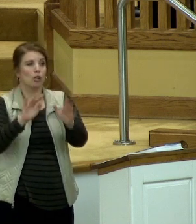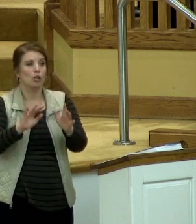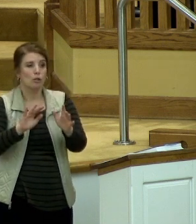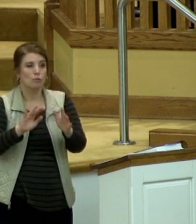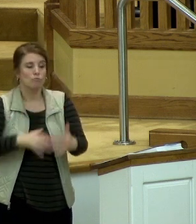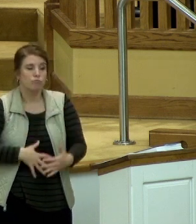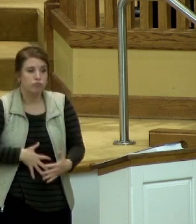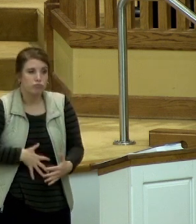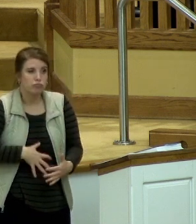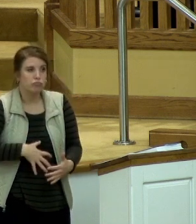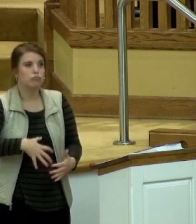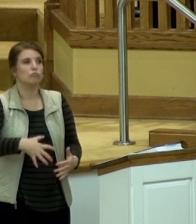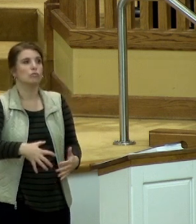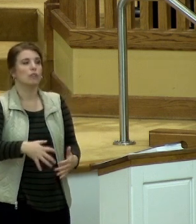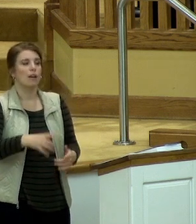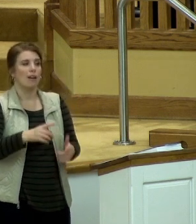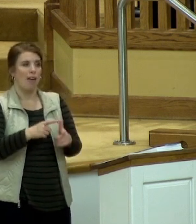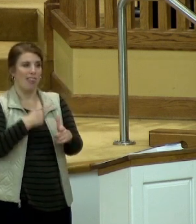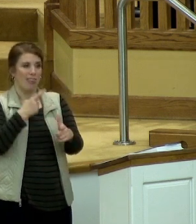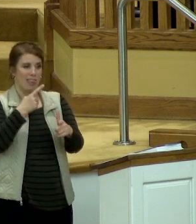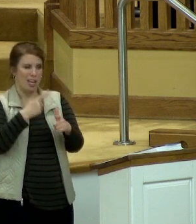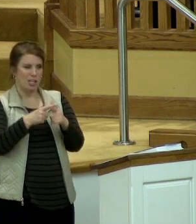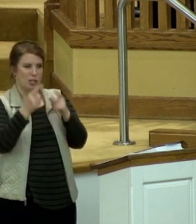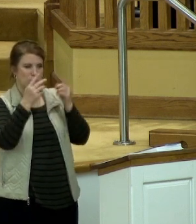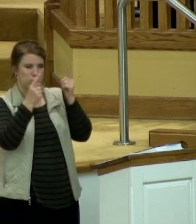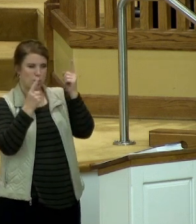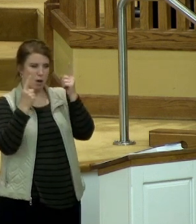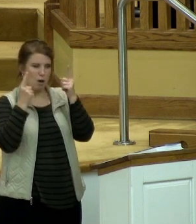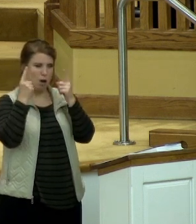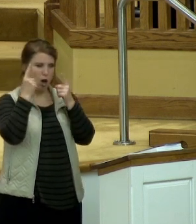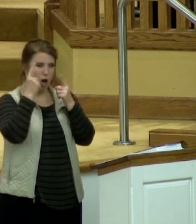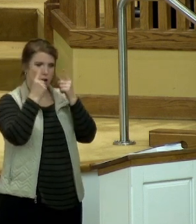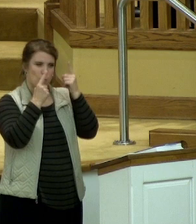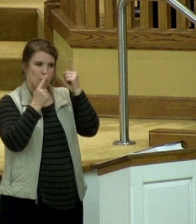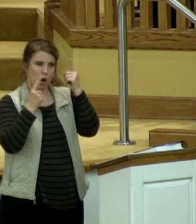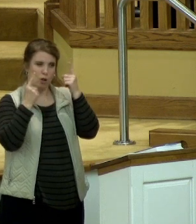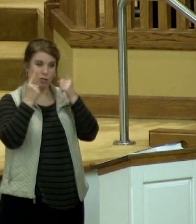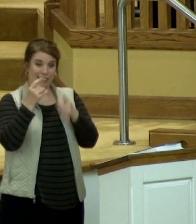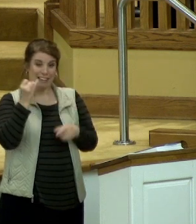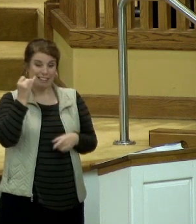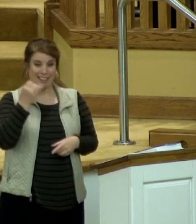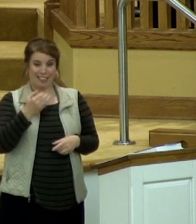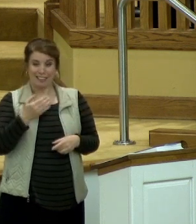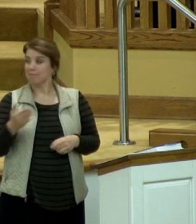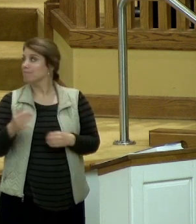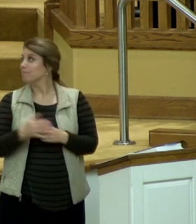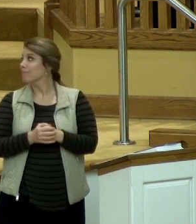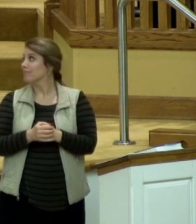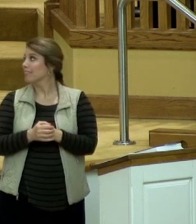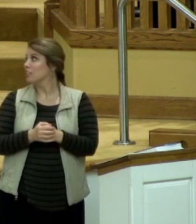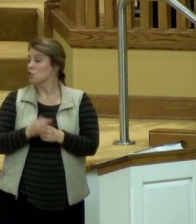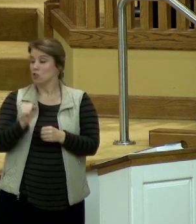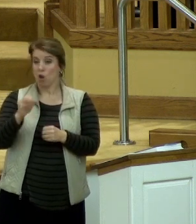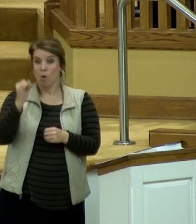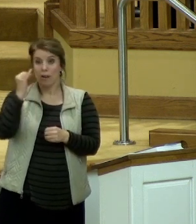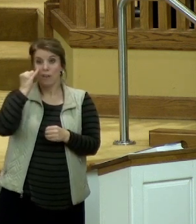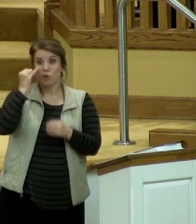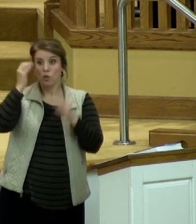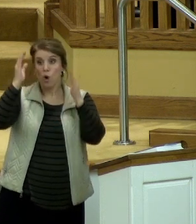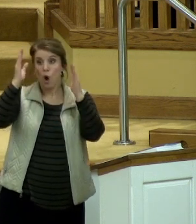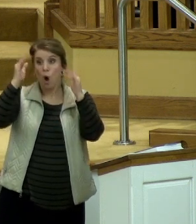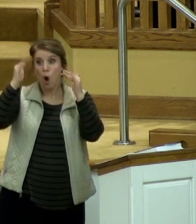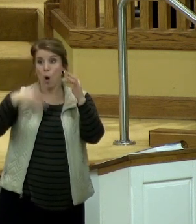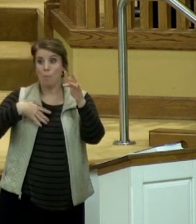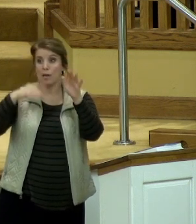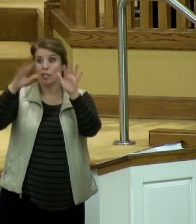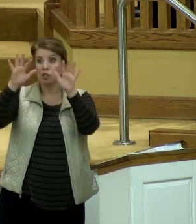then she ponders these things, all right? So if you love snow on Christmas, you hope it snows on December 25th. You hope we